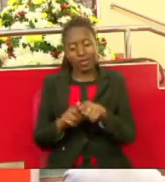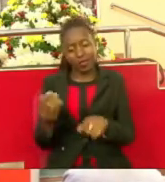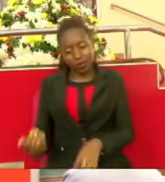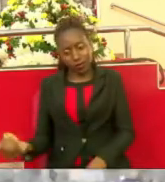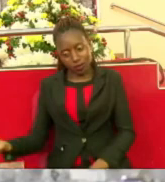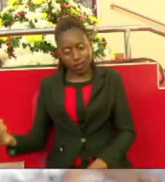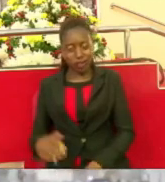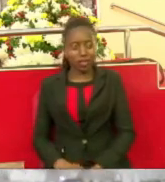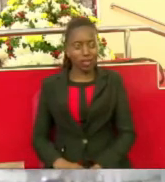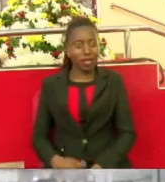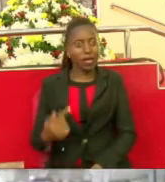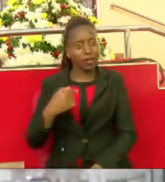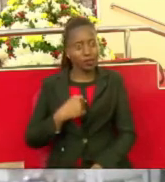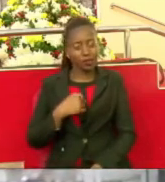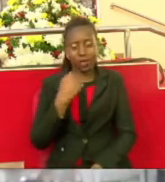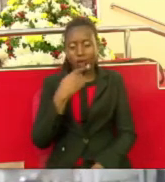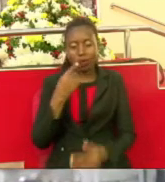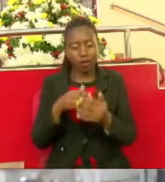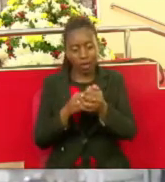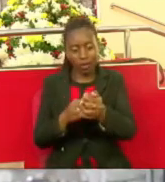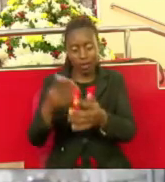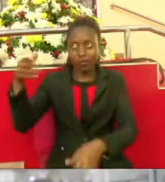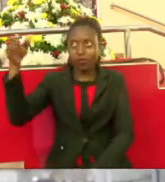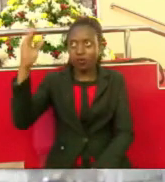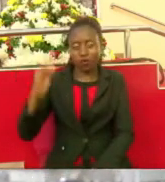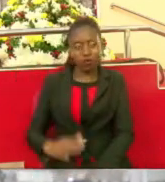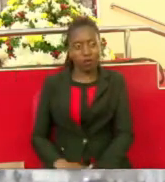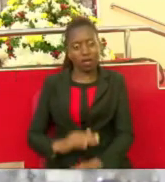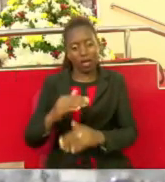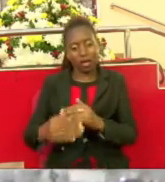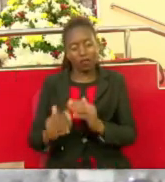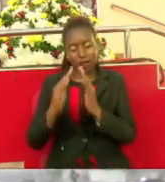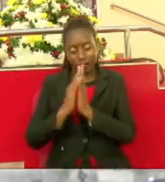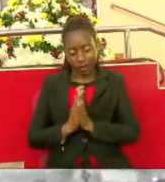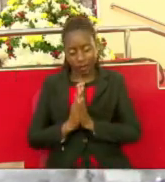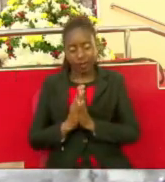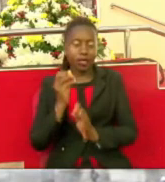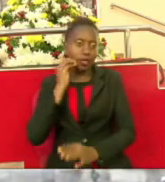is me who will bring them to God even after praying them at home. For them at home.